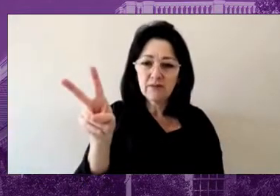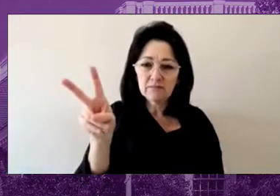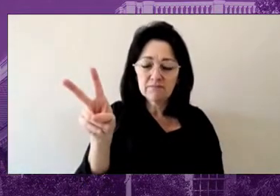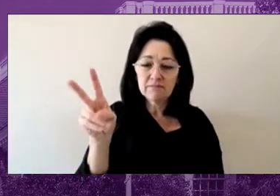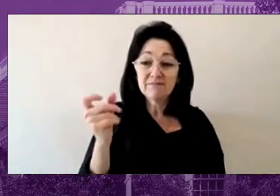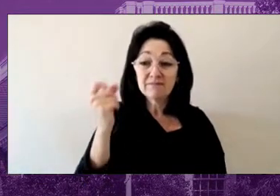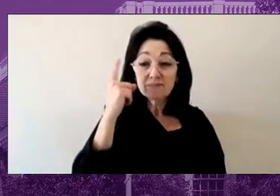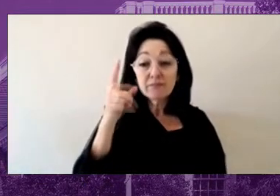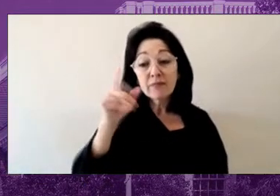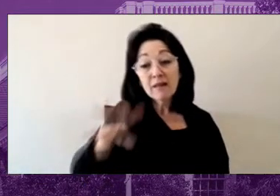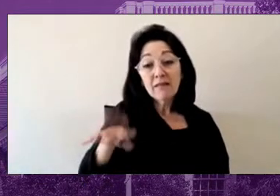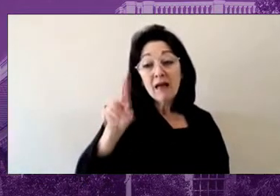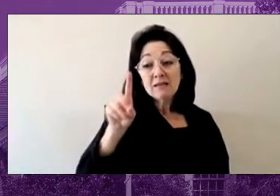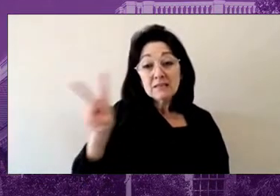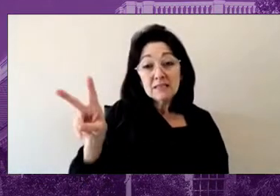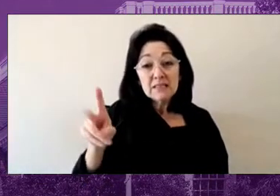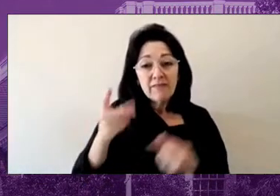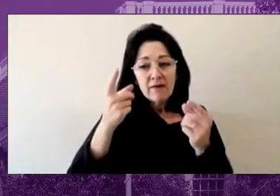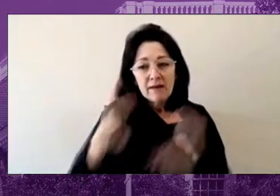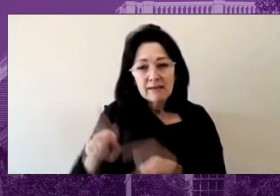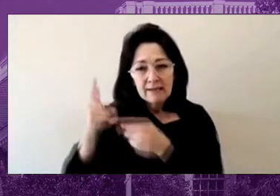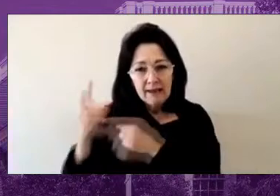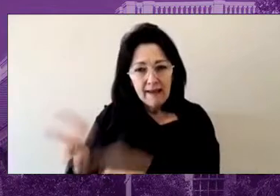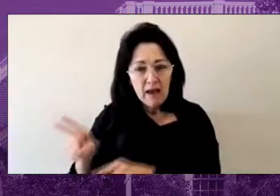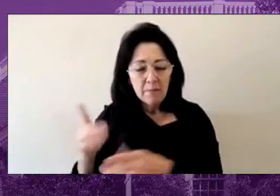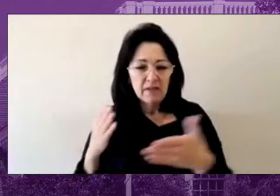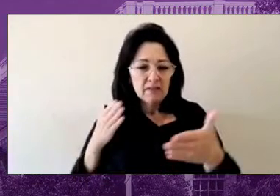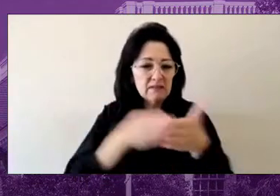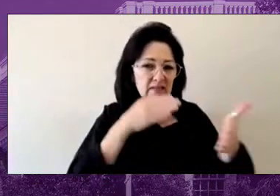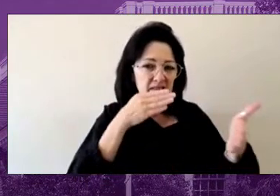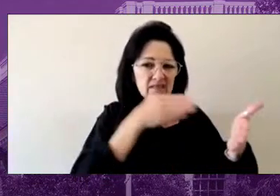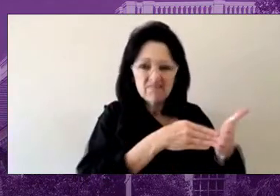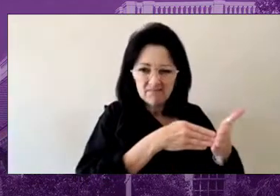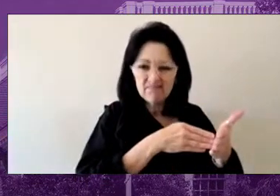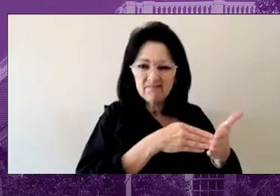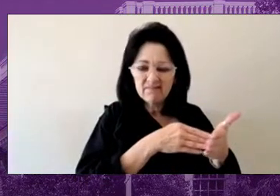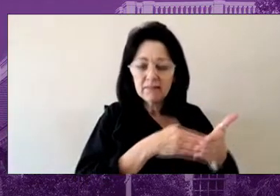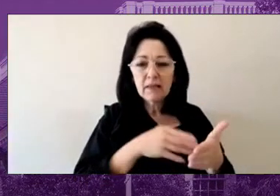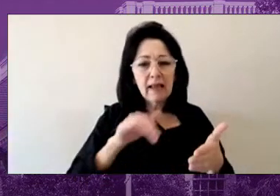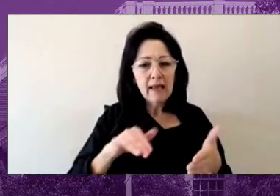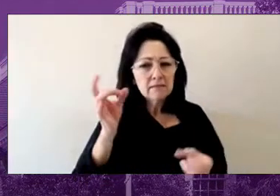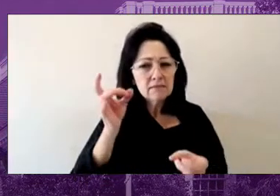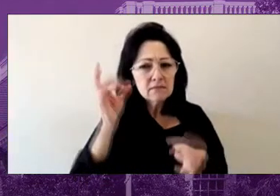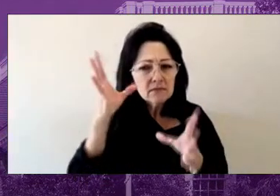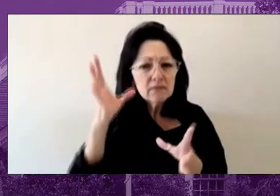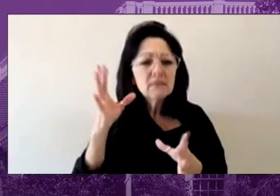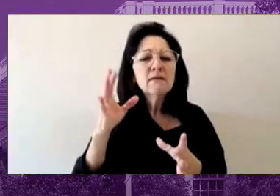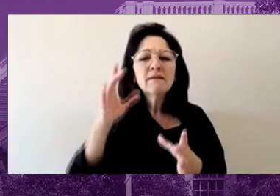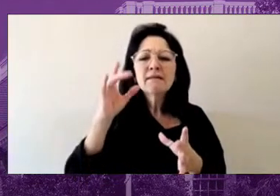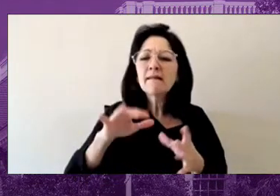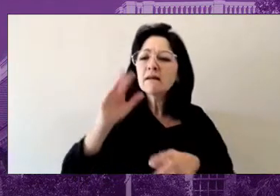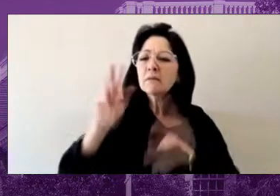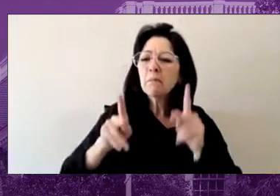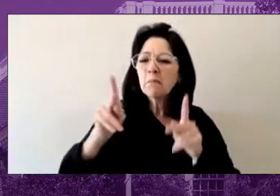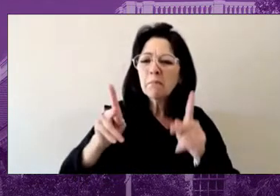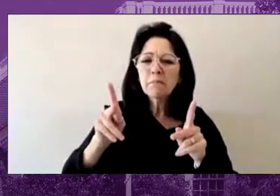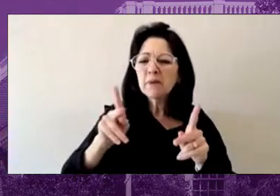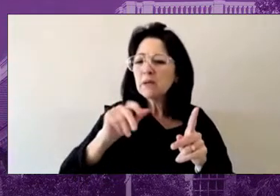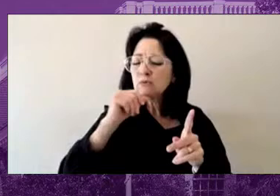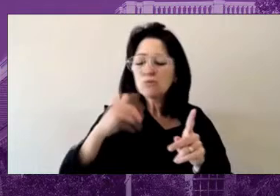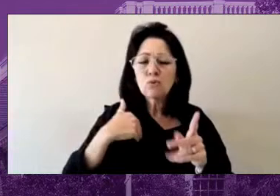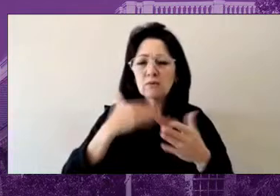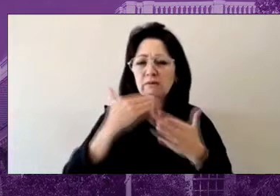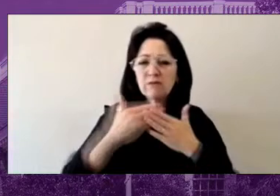inequities and sexism and harmful gender norms, and media violence that bombards us every day,